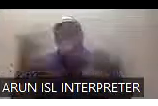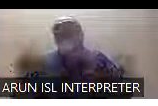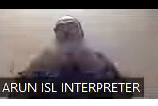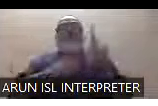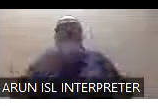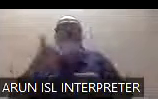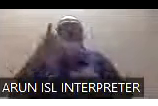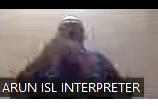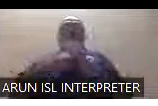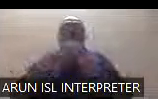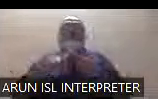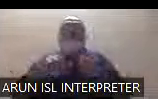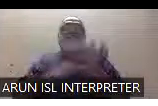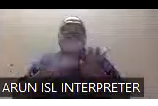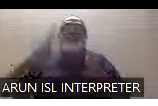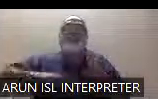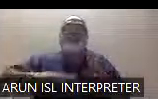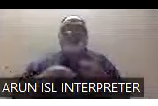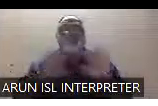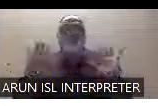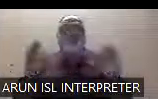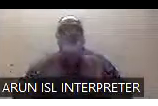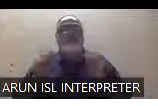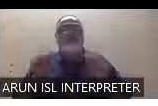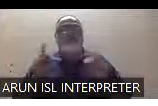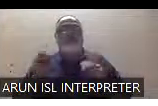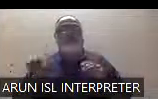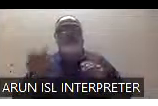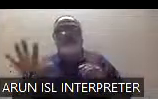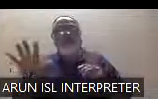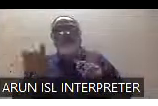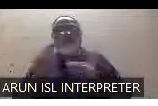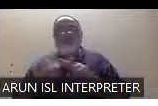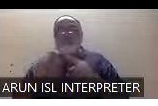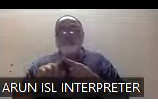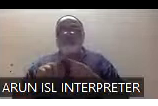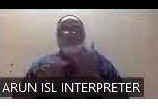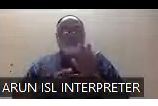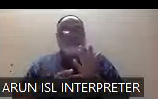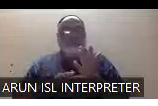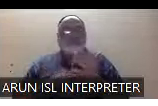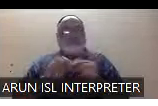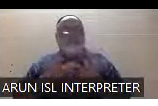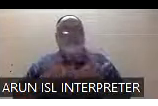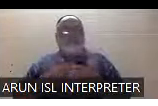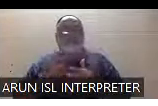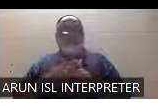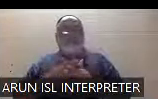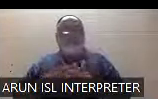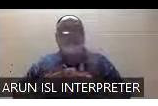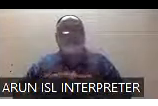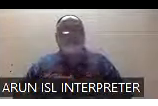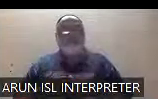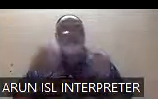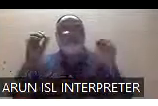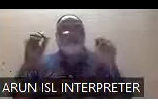feet generally. So our beds are around 6.5. So that is the concept of anthropometrics. So now if we look at